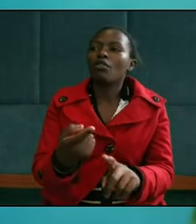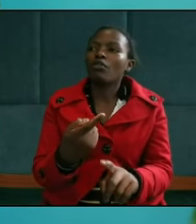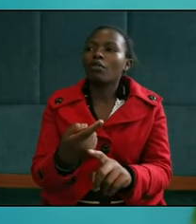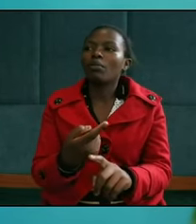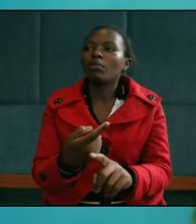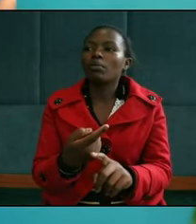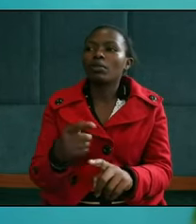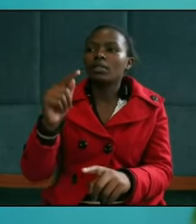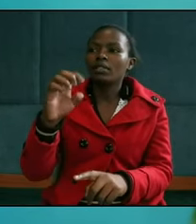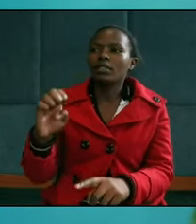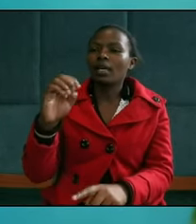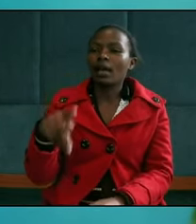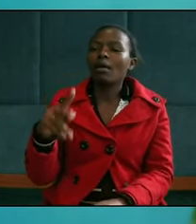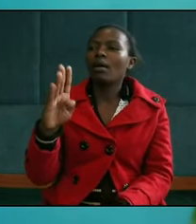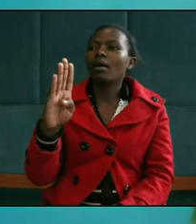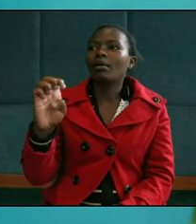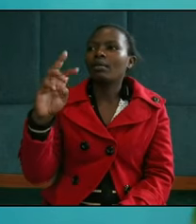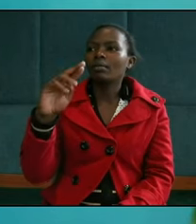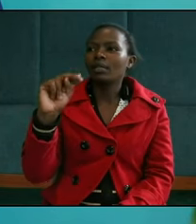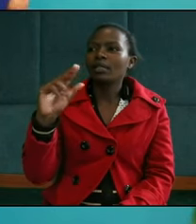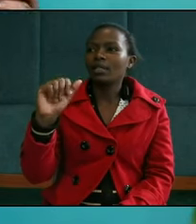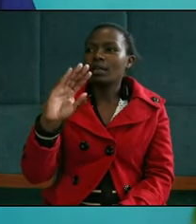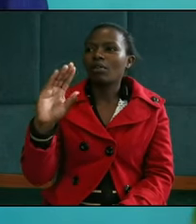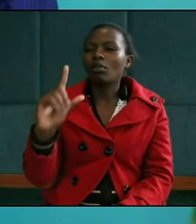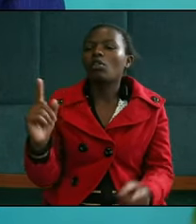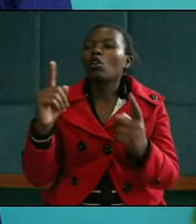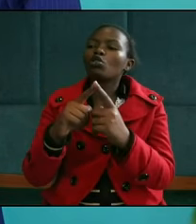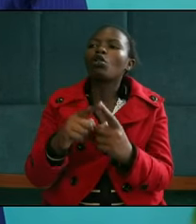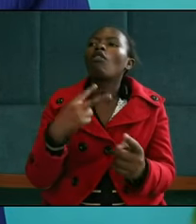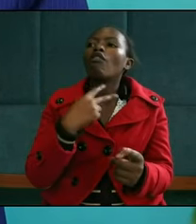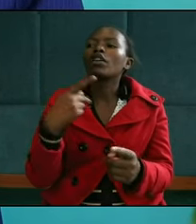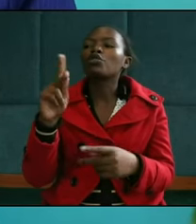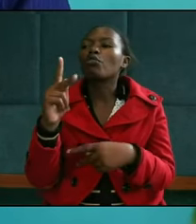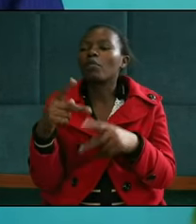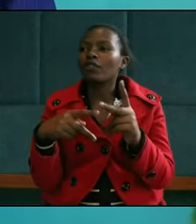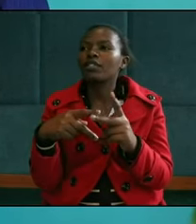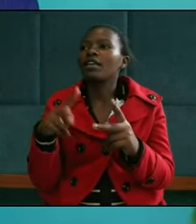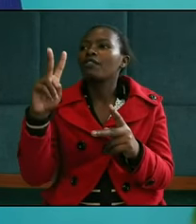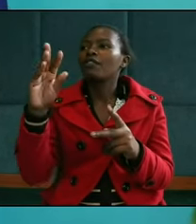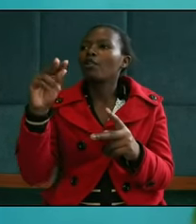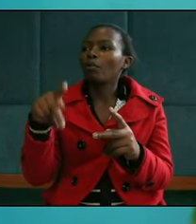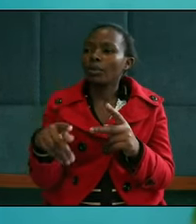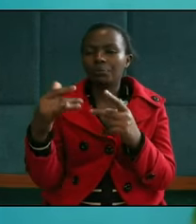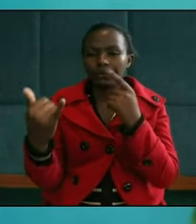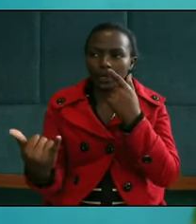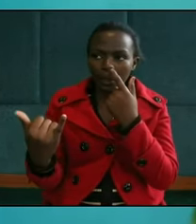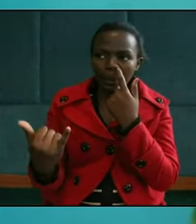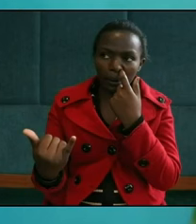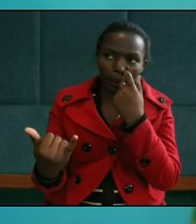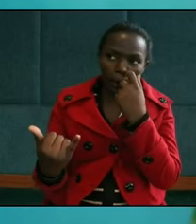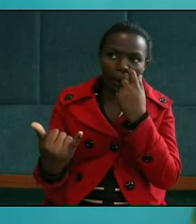to the Voice of Prophecy. And the Lone Star Four Quartet, the name was changed from Lone Star Four